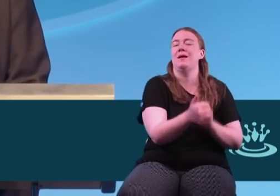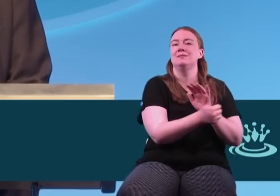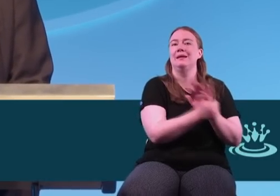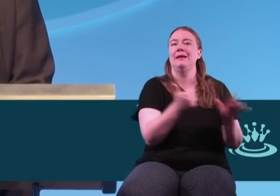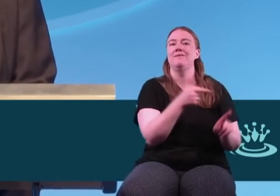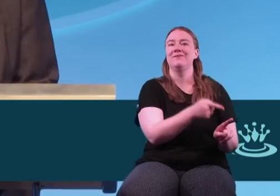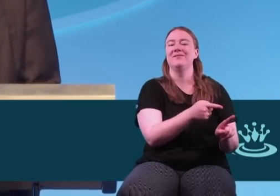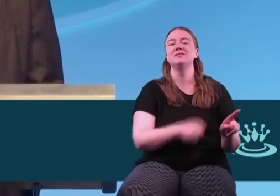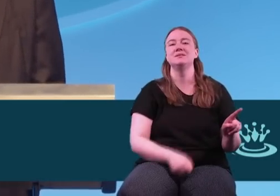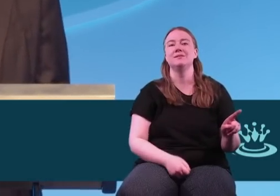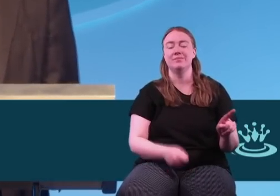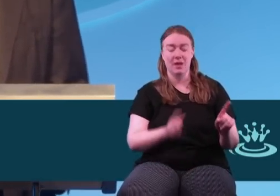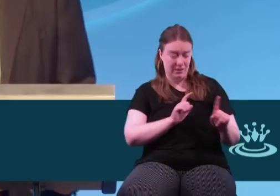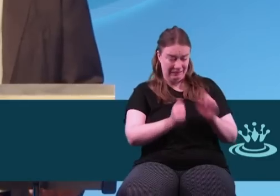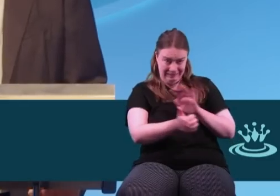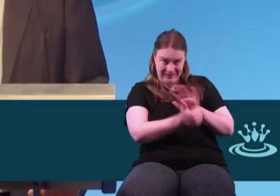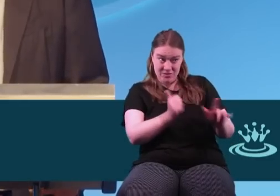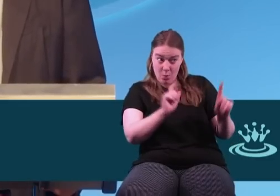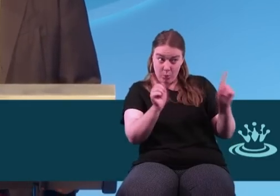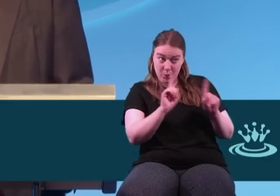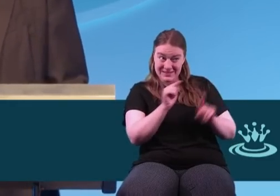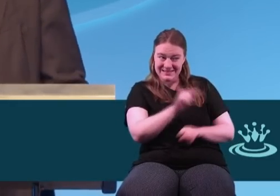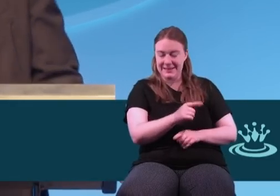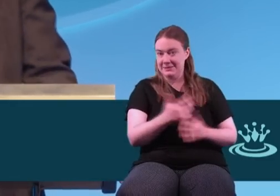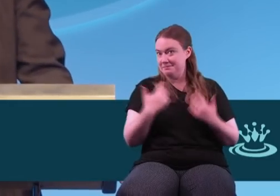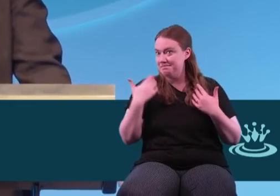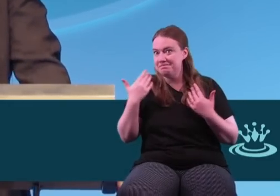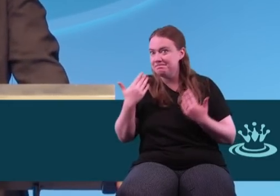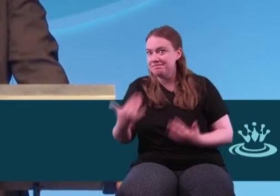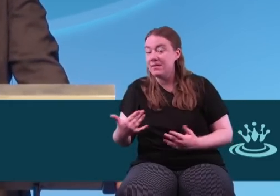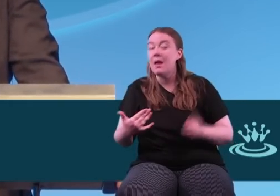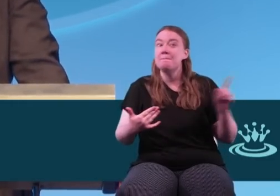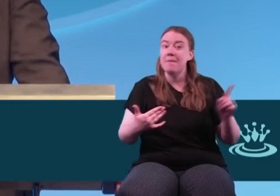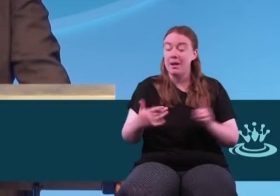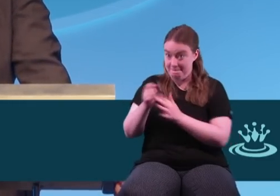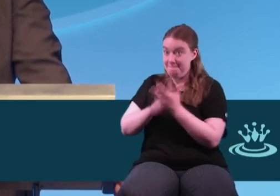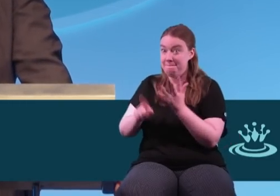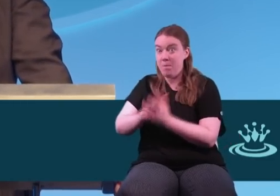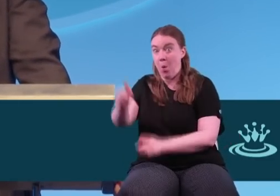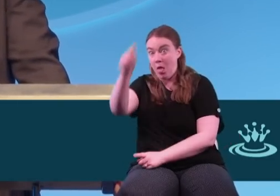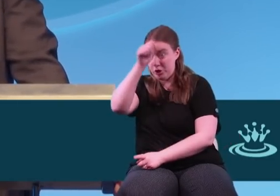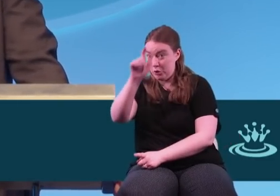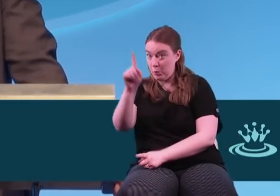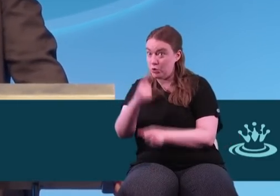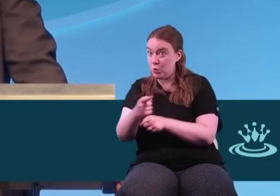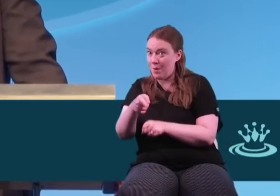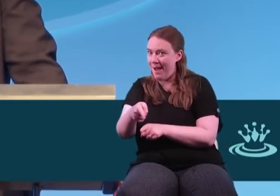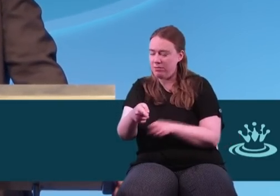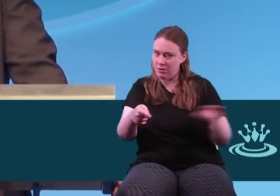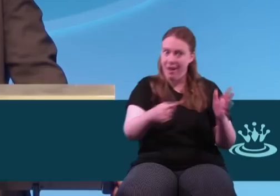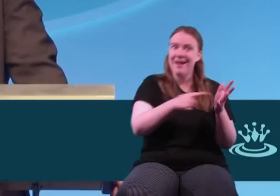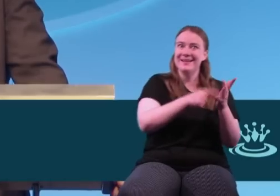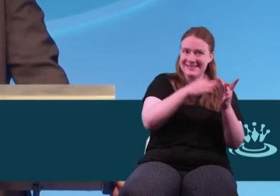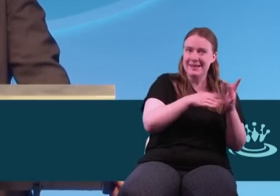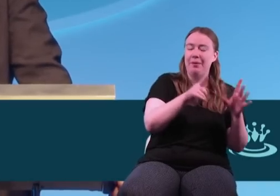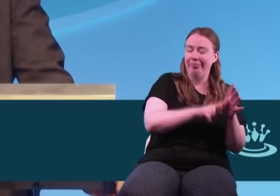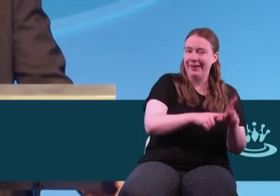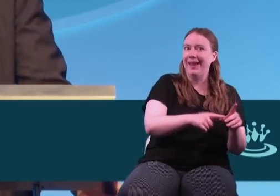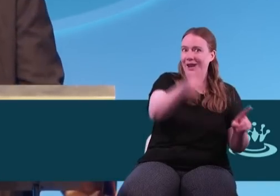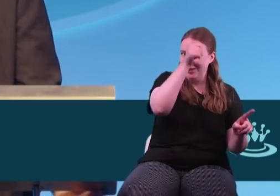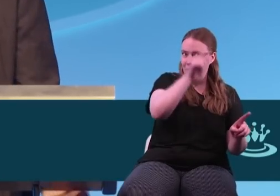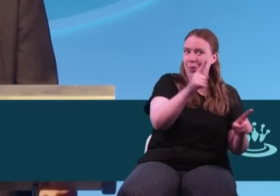gift. Obviously, Timothy knew what it was, and Paul knew what it was. And I think we're safe to assume that when